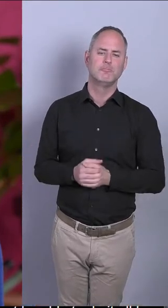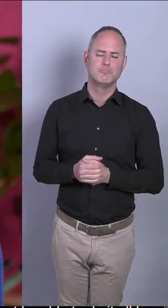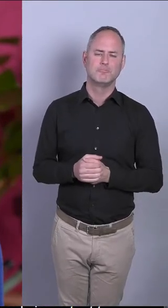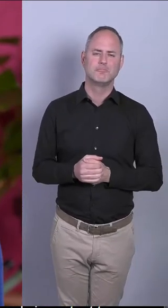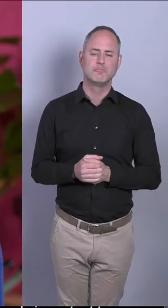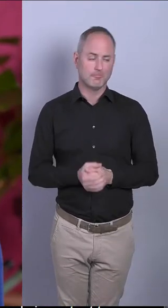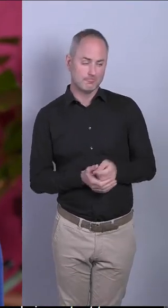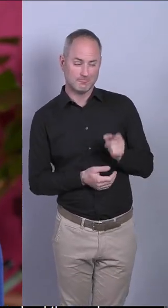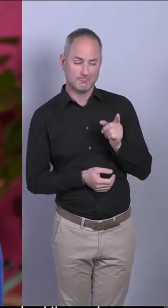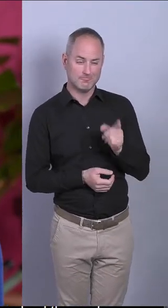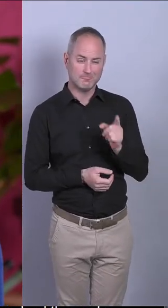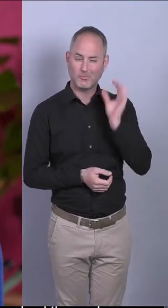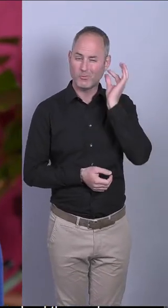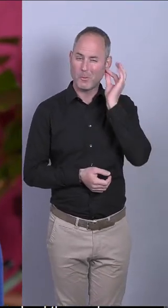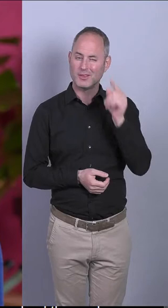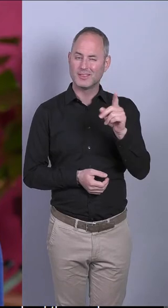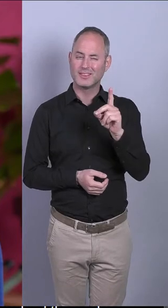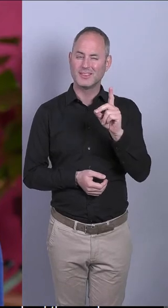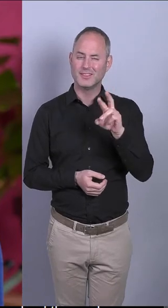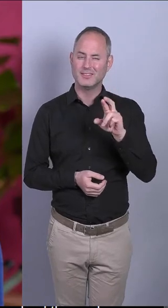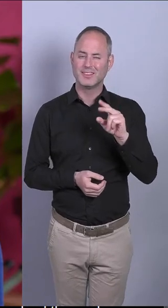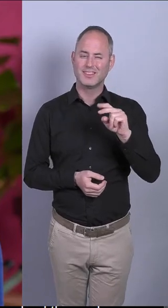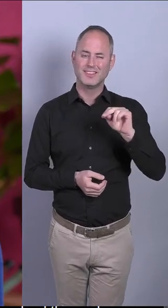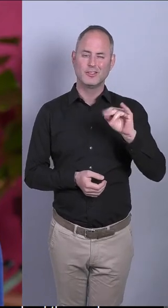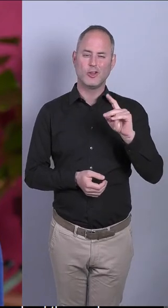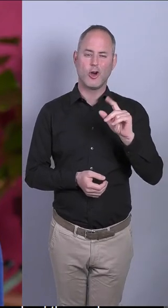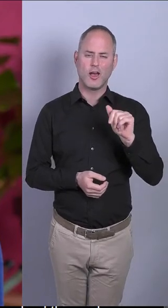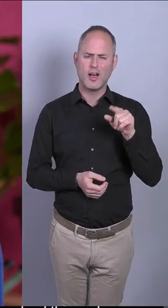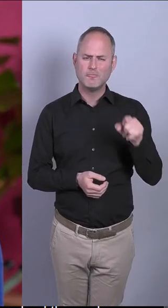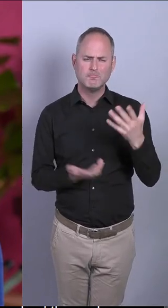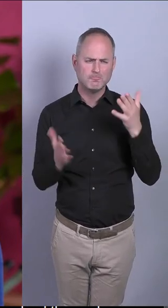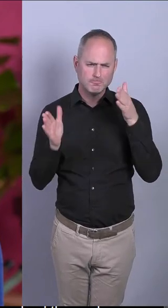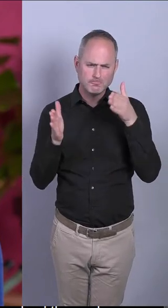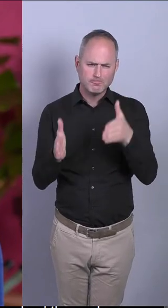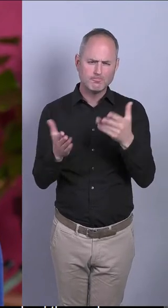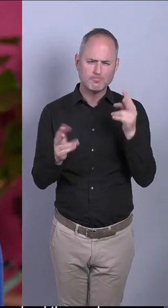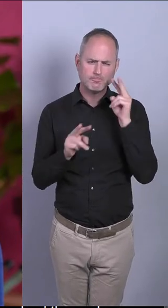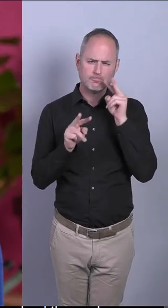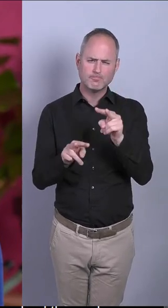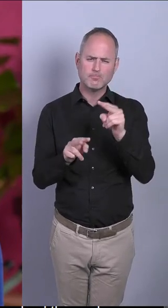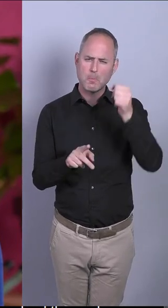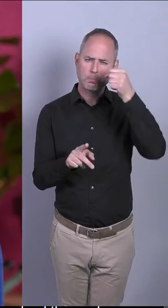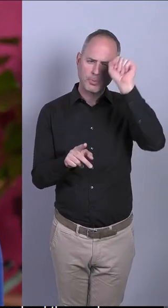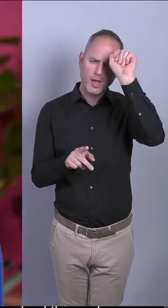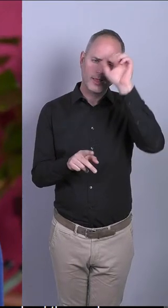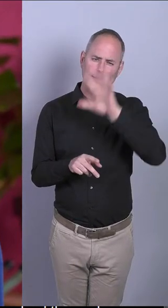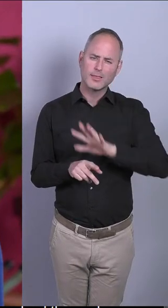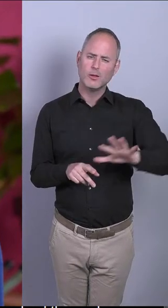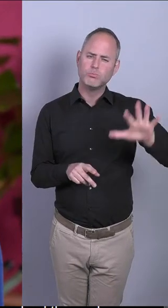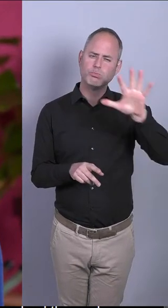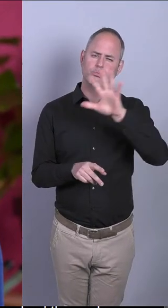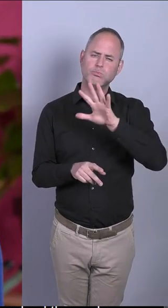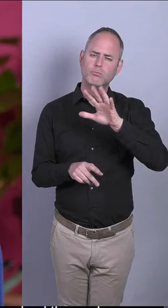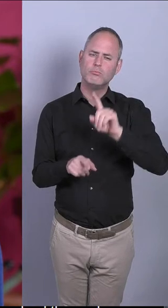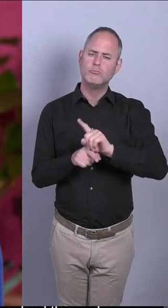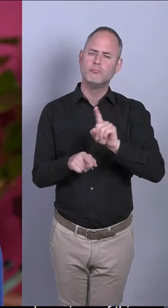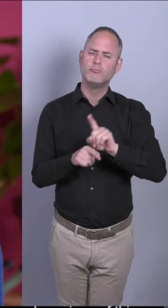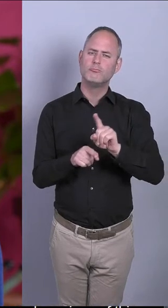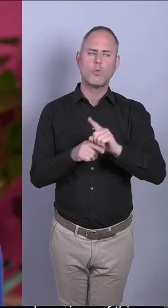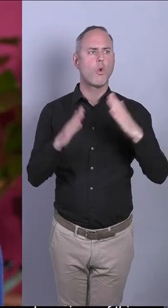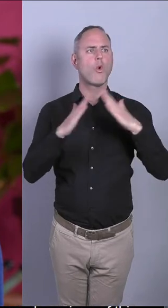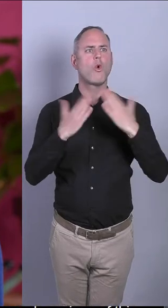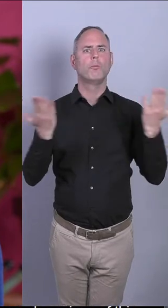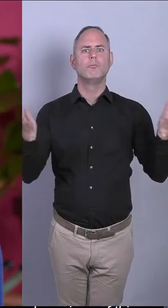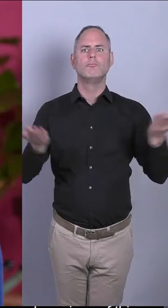Nicola, we've been seeing a bit of Berlin, which will be attractive to many volunteers. Now, what does it mean for Berlin